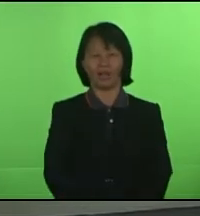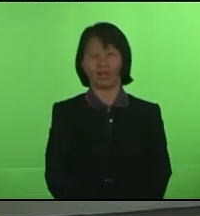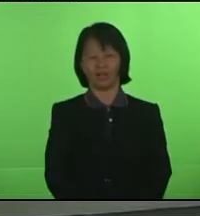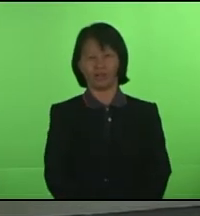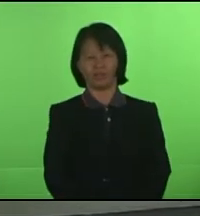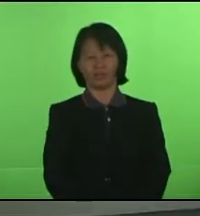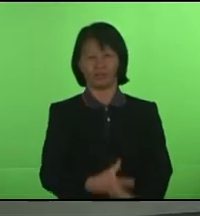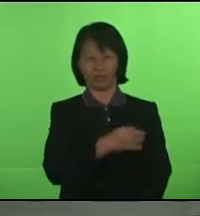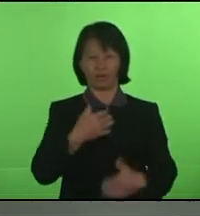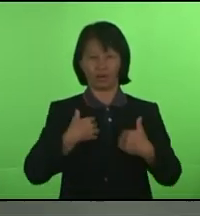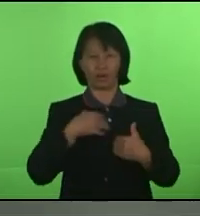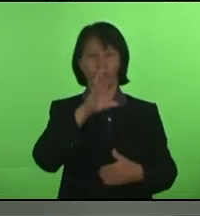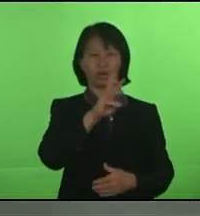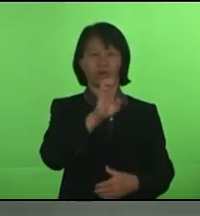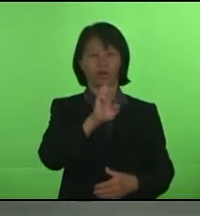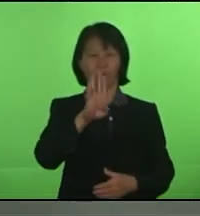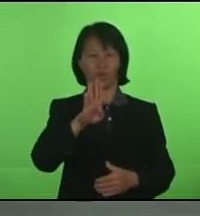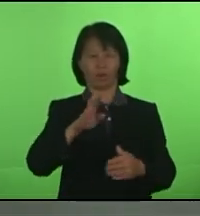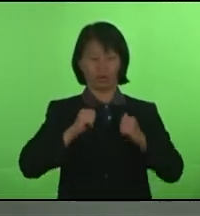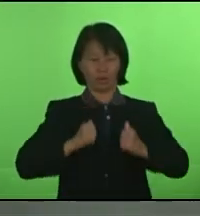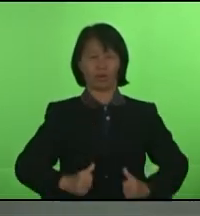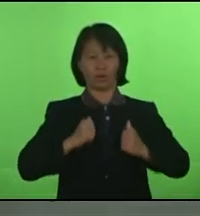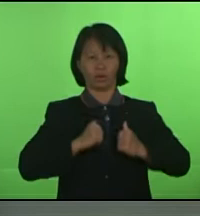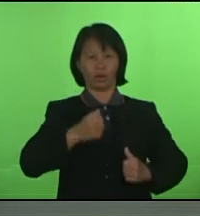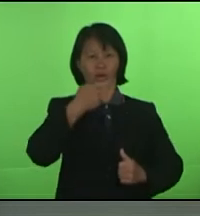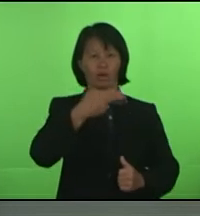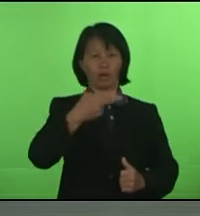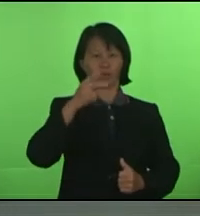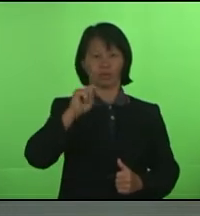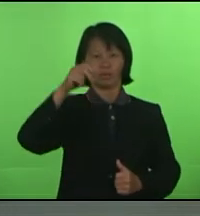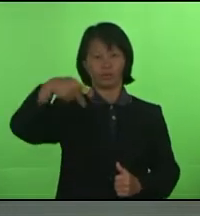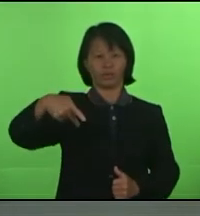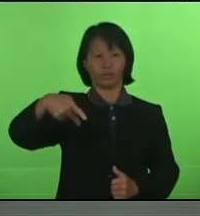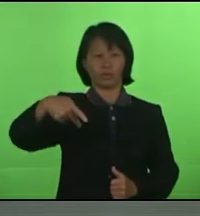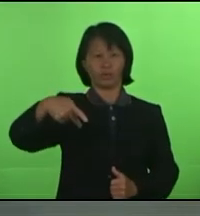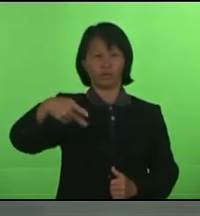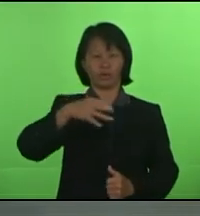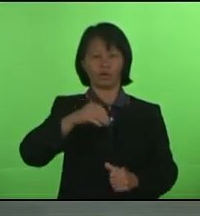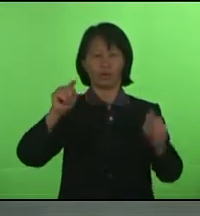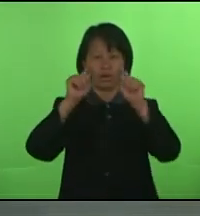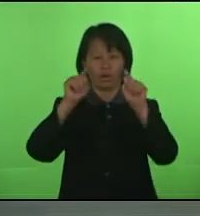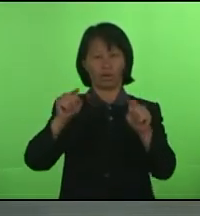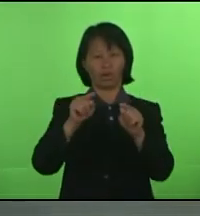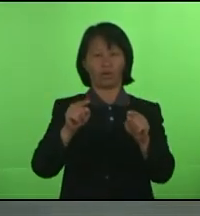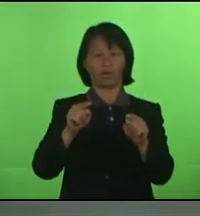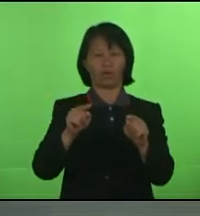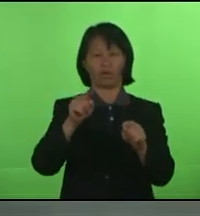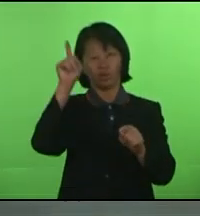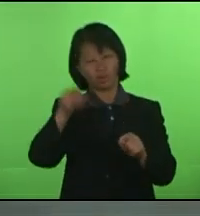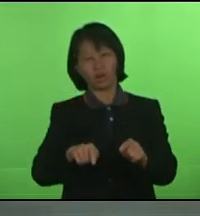the URL, which is the web address. It comes in this form with the HTTP in a